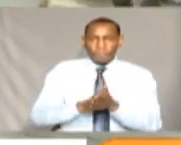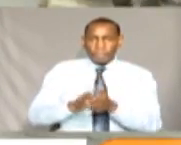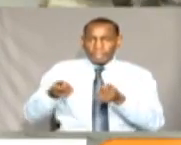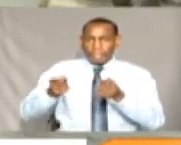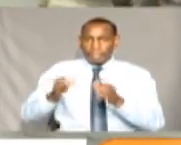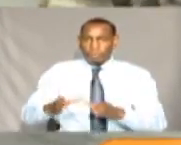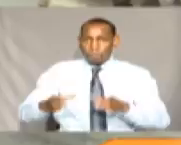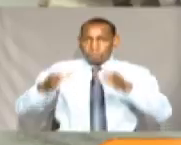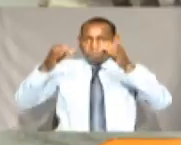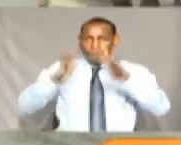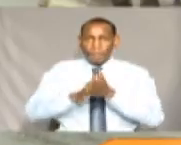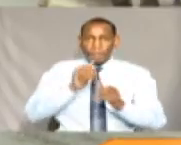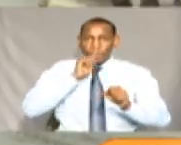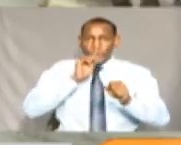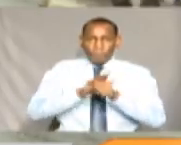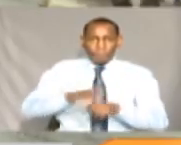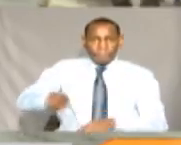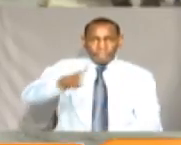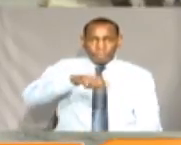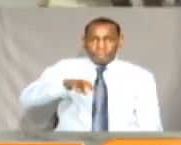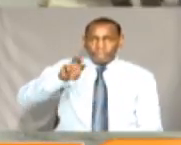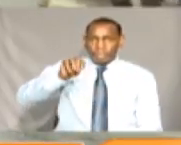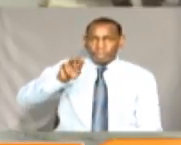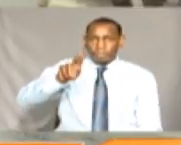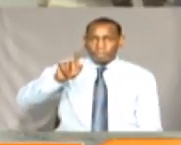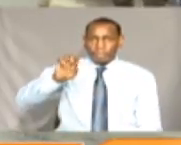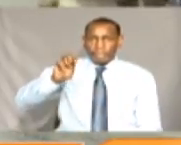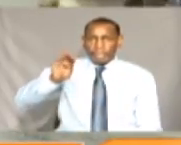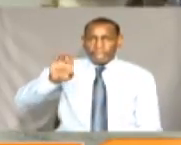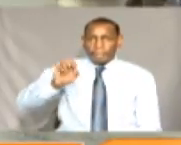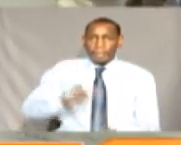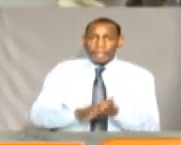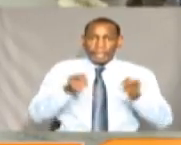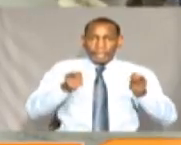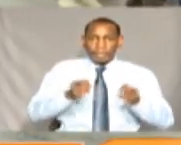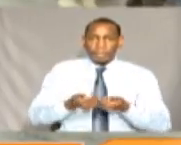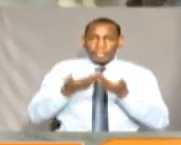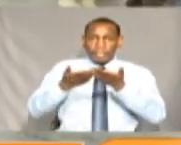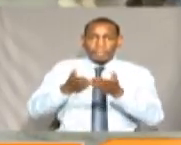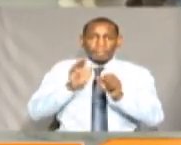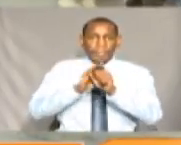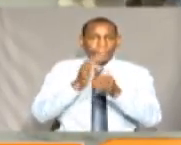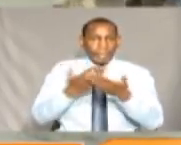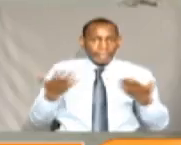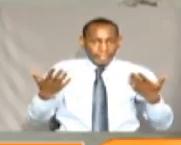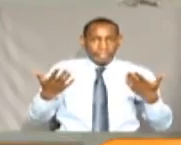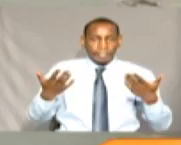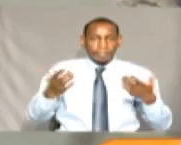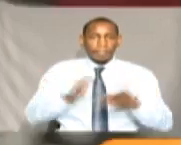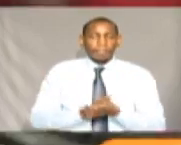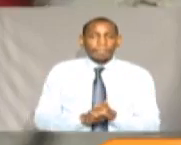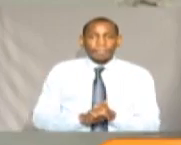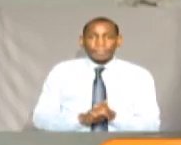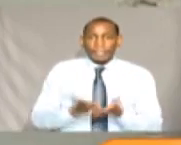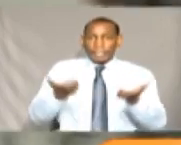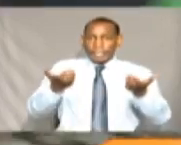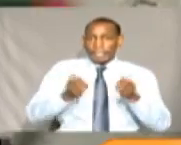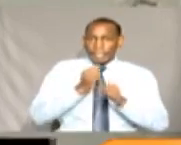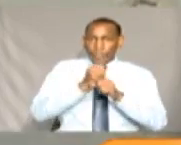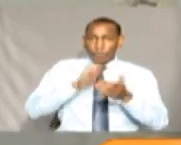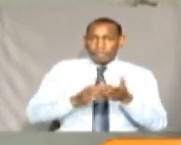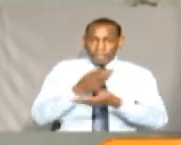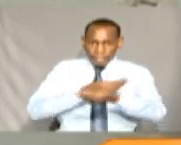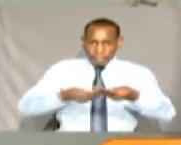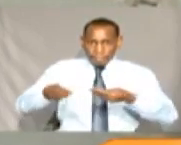Na promise kama sisi kituo cha Mulembe FM kuwa tutawaletea mengi mazuri zaidi mafans wetu. Kenya nahitaji kufanya ni